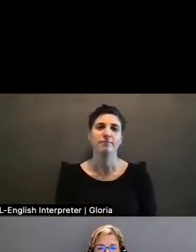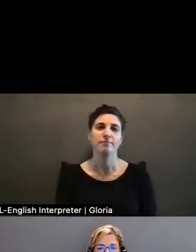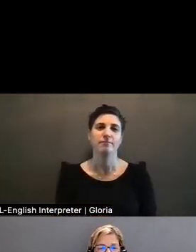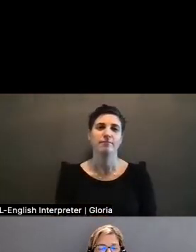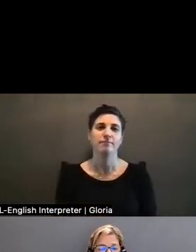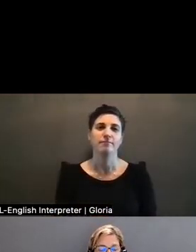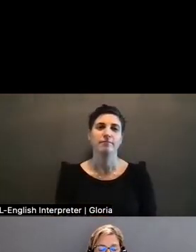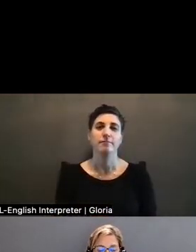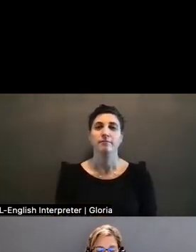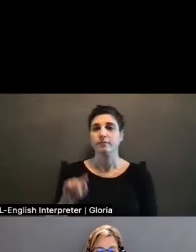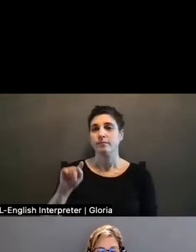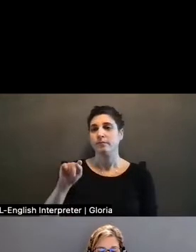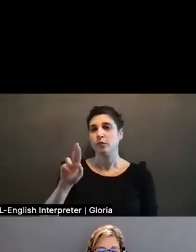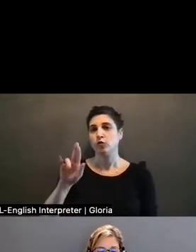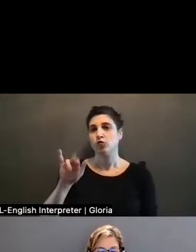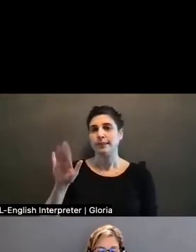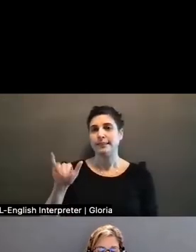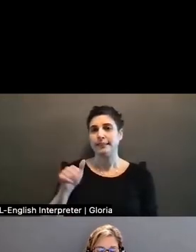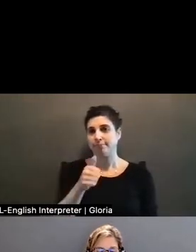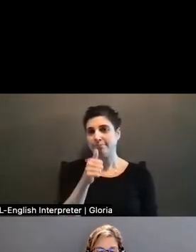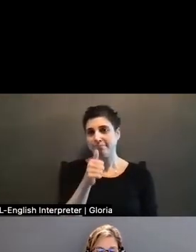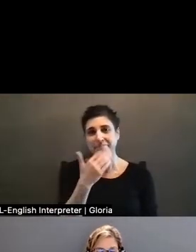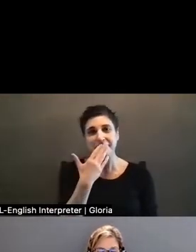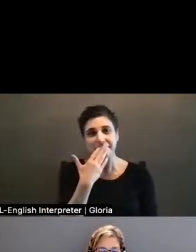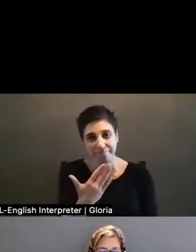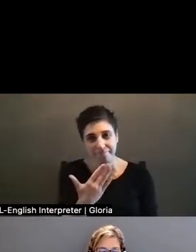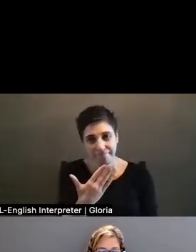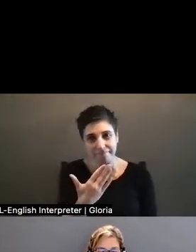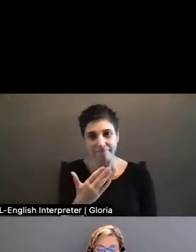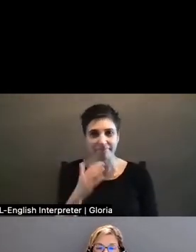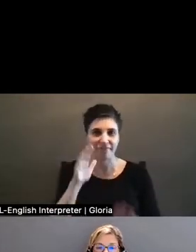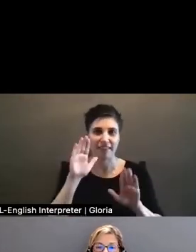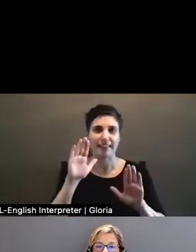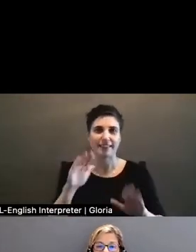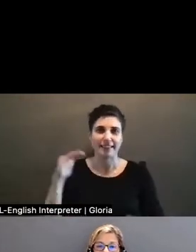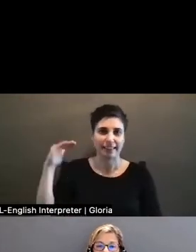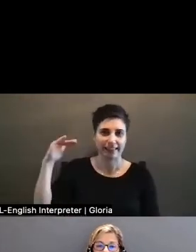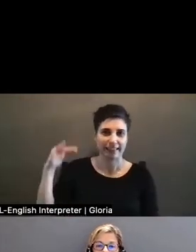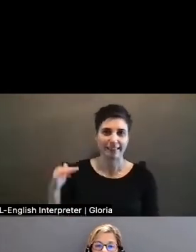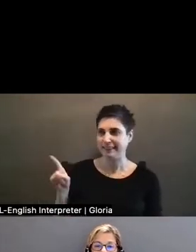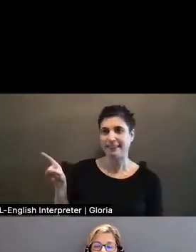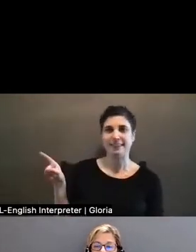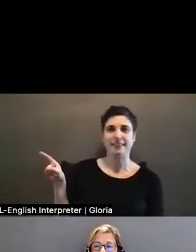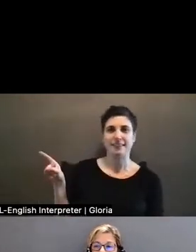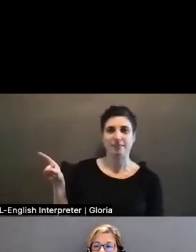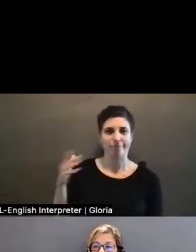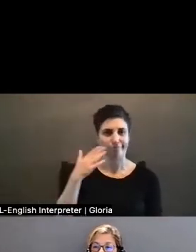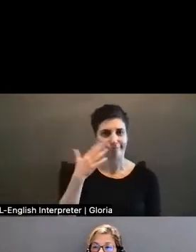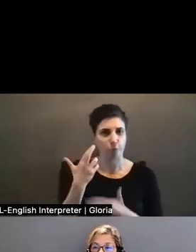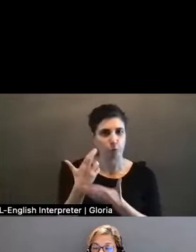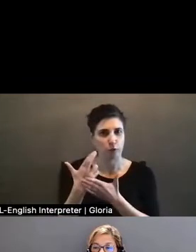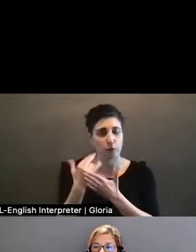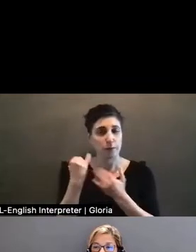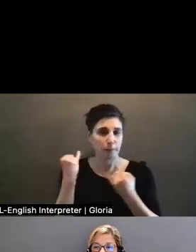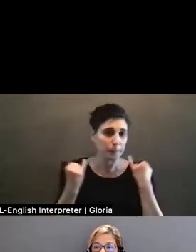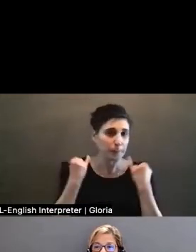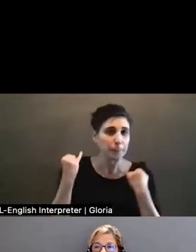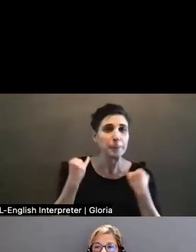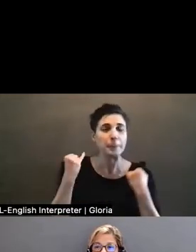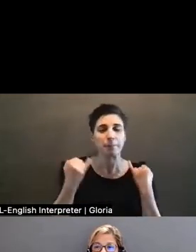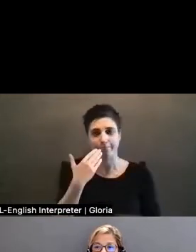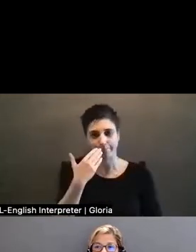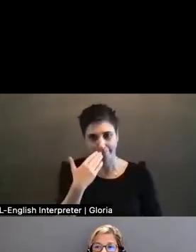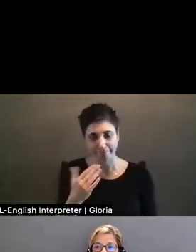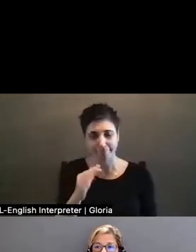Thanks so much, Stephanie. That's great. What a fantastic list of resources and ideas.